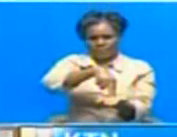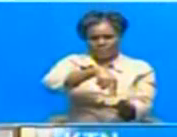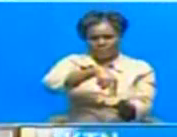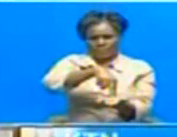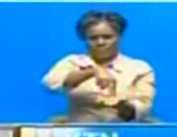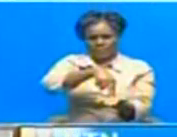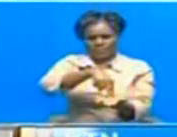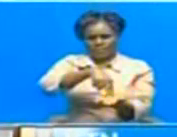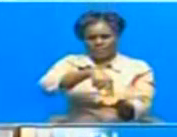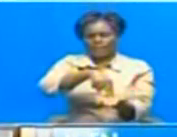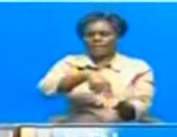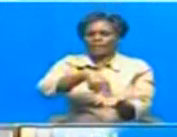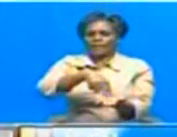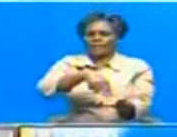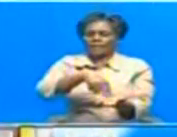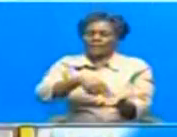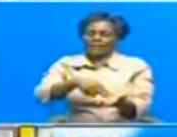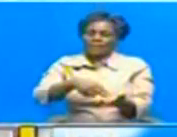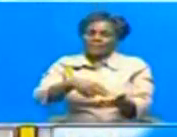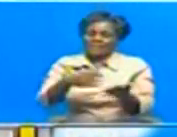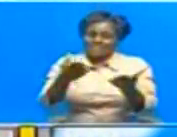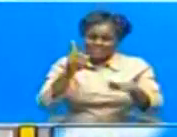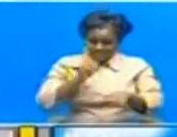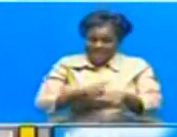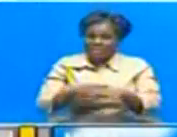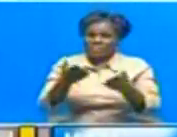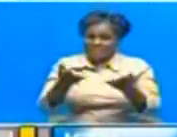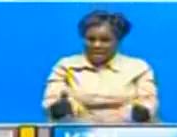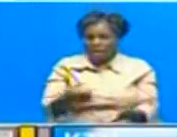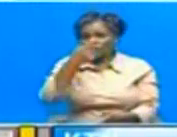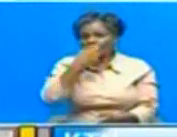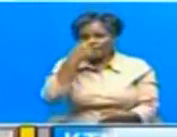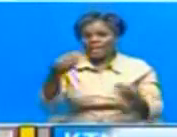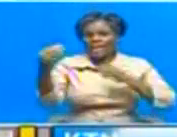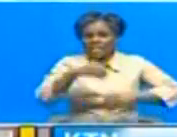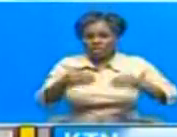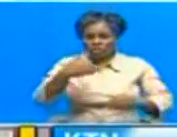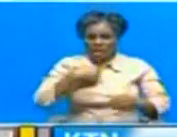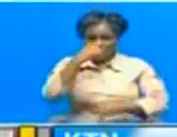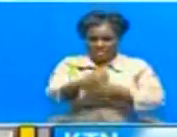subsequently. But even right now, as you know, Tanzanians are going for election this year.